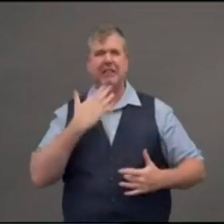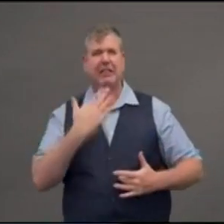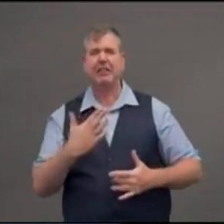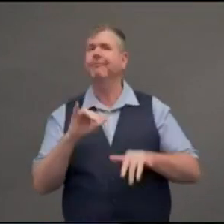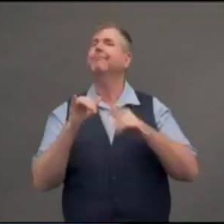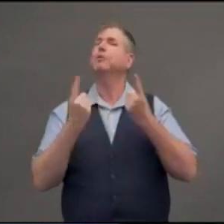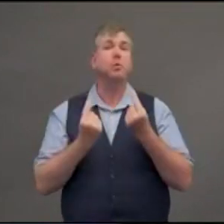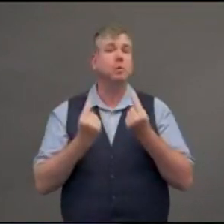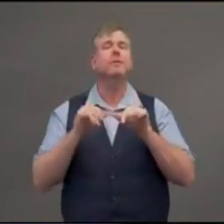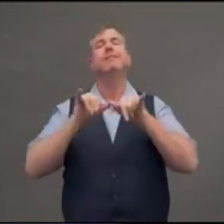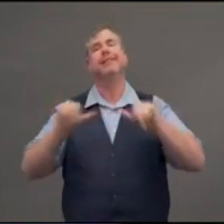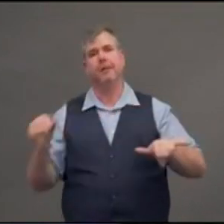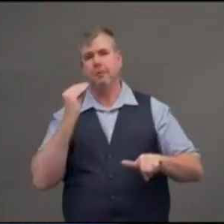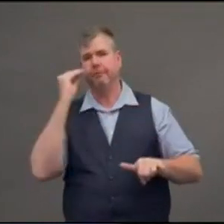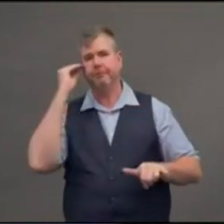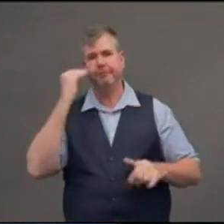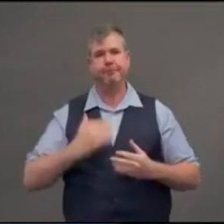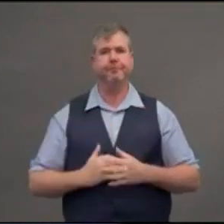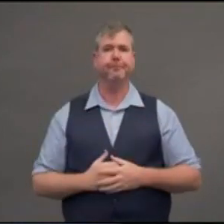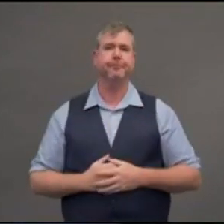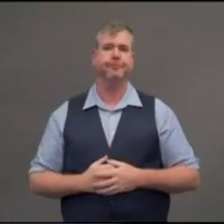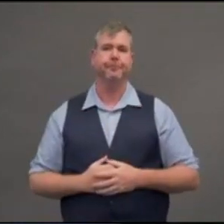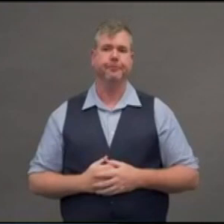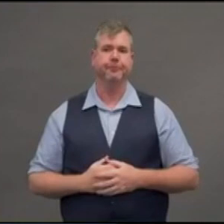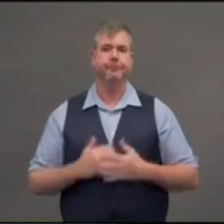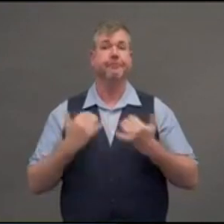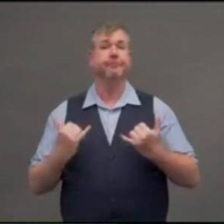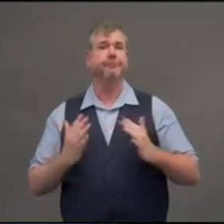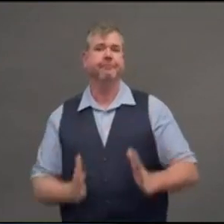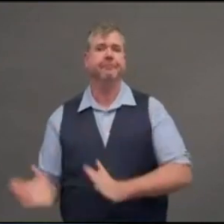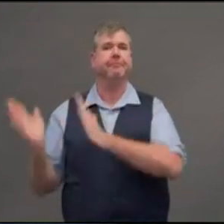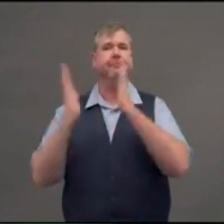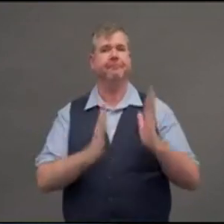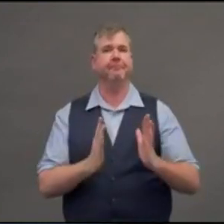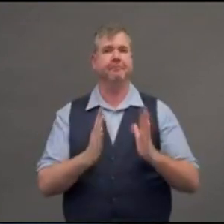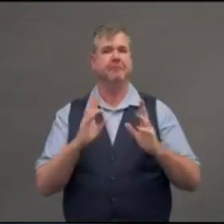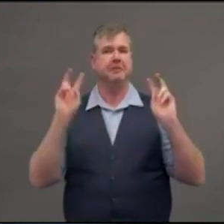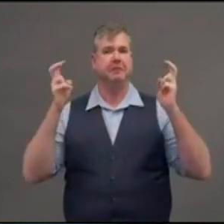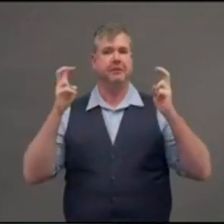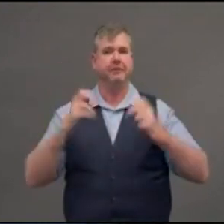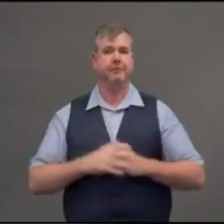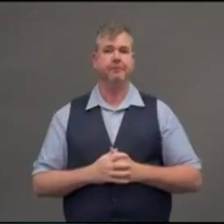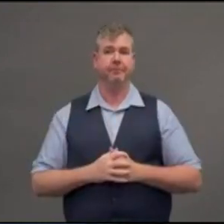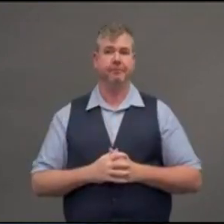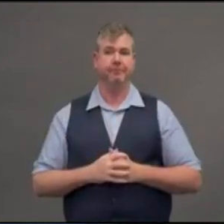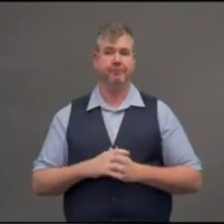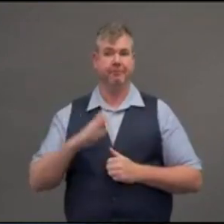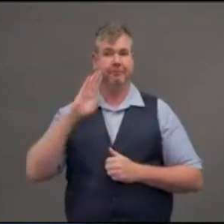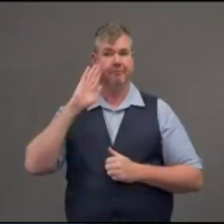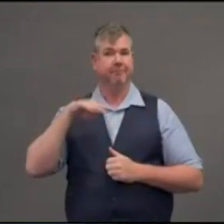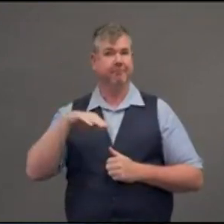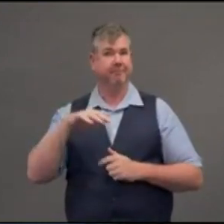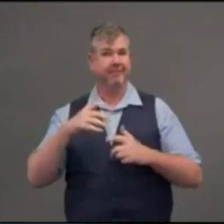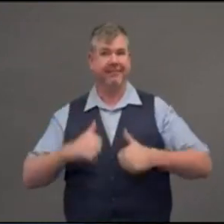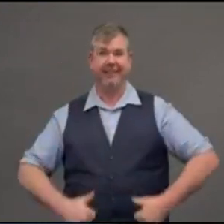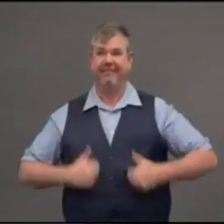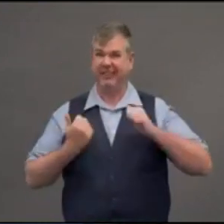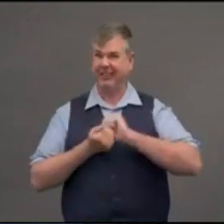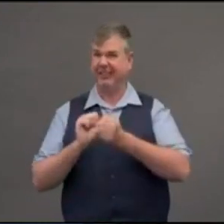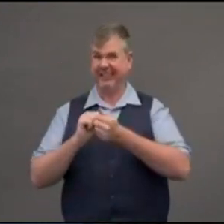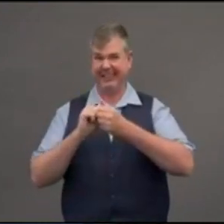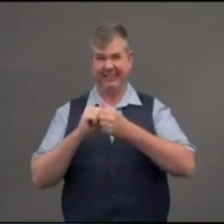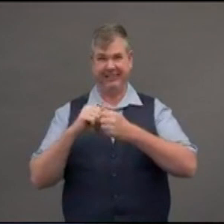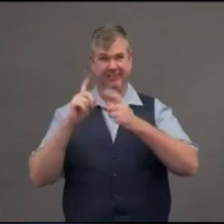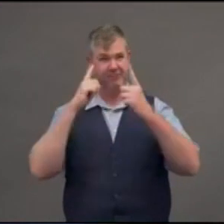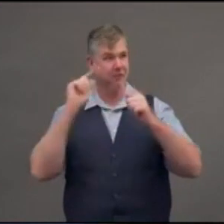We want to go ahead and switch gears now. Life as you know it has changed for all of us, but usually some younger